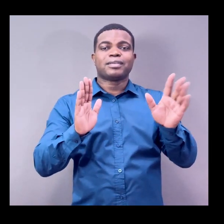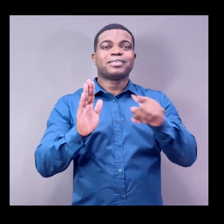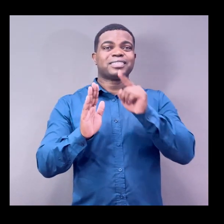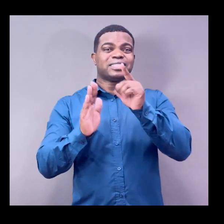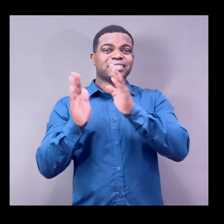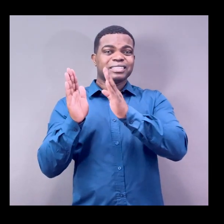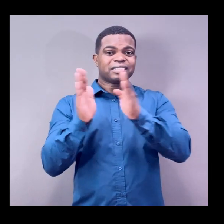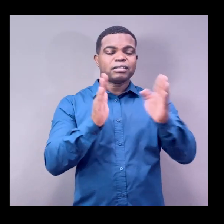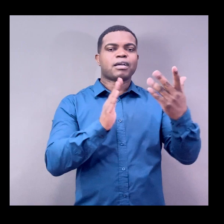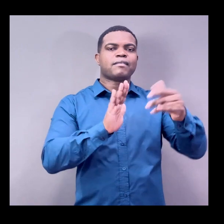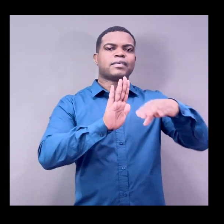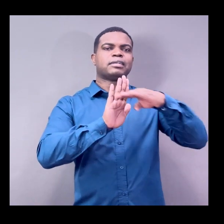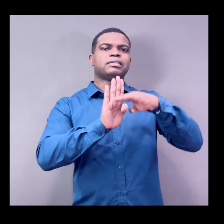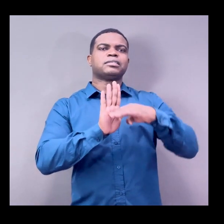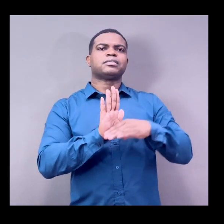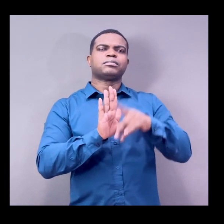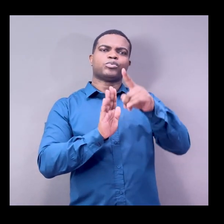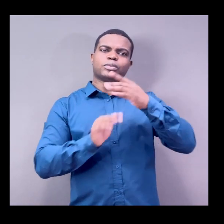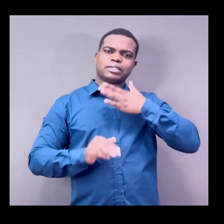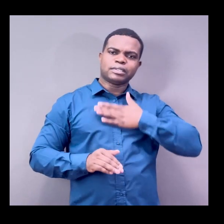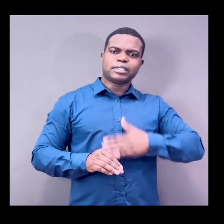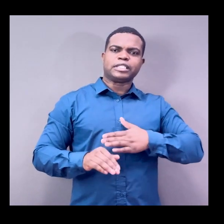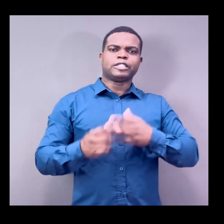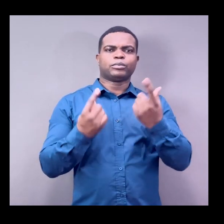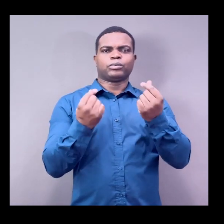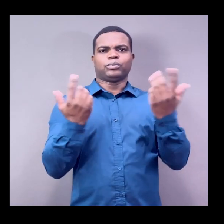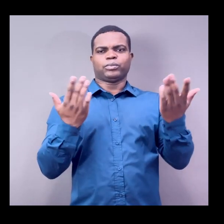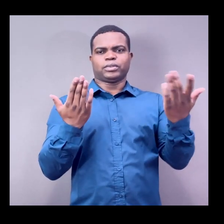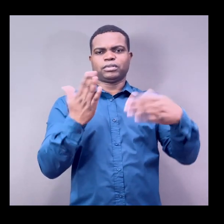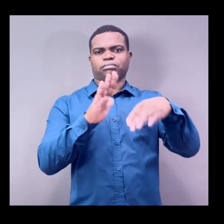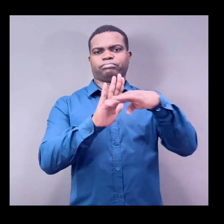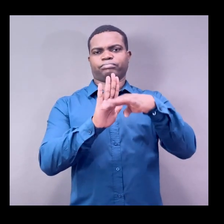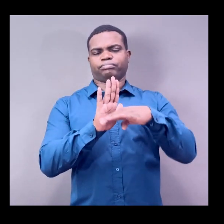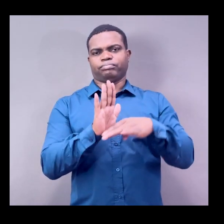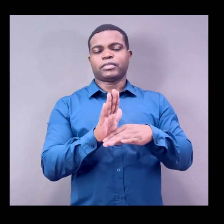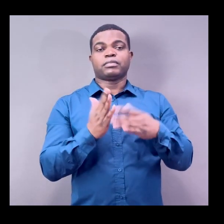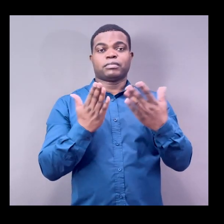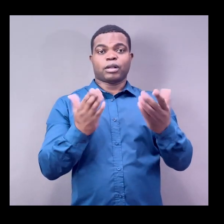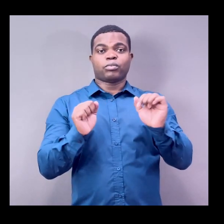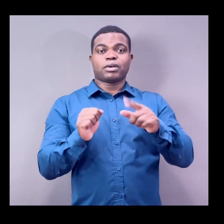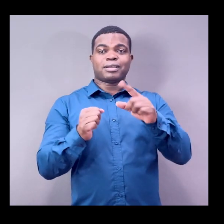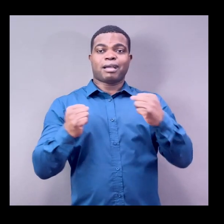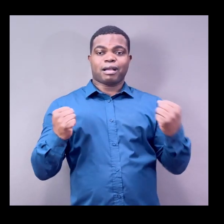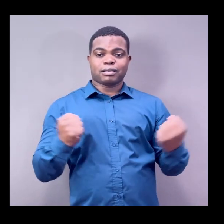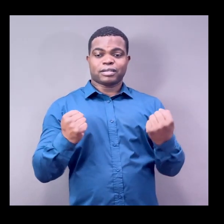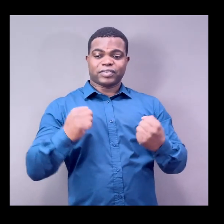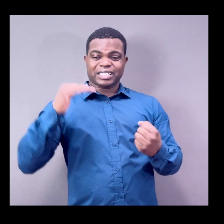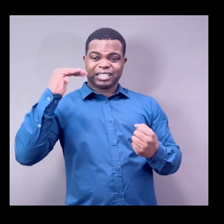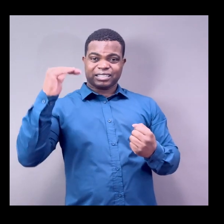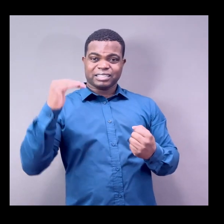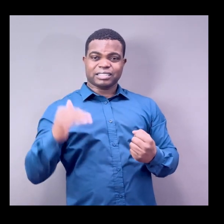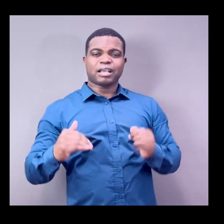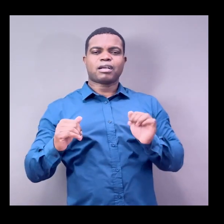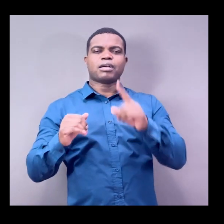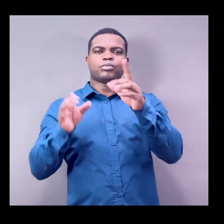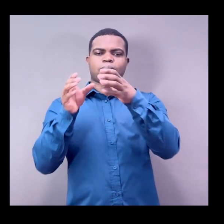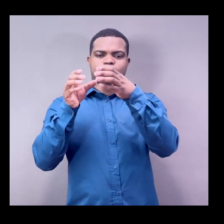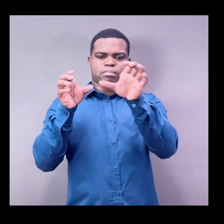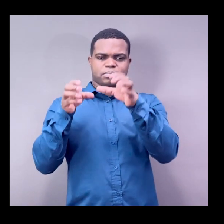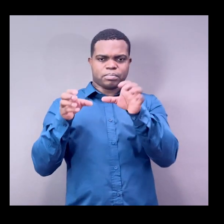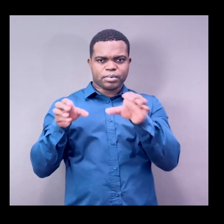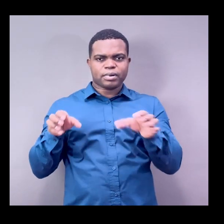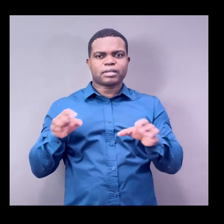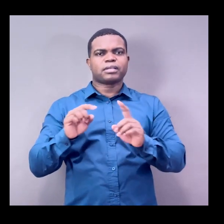So this will list all the tasks you need to do. So it will break down the activities and the timeline of